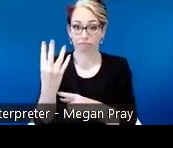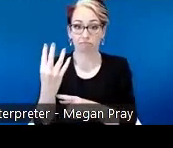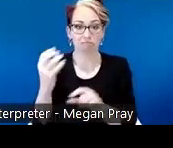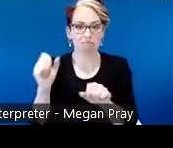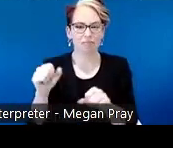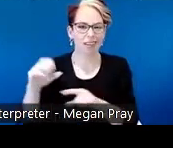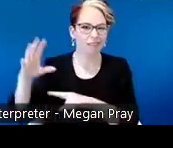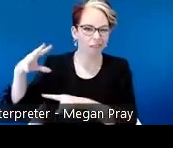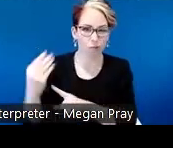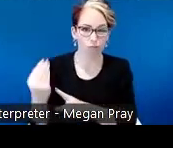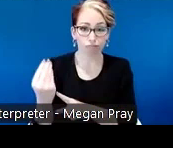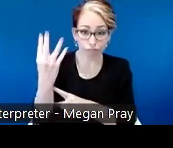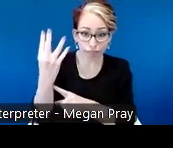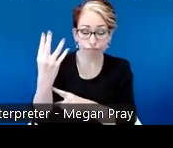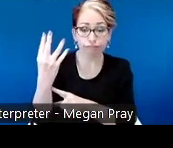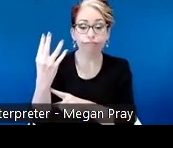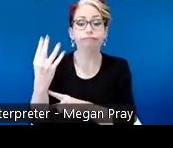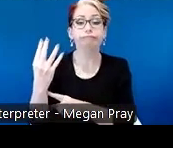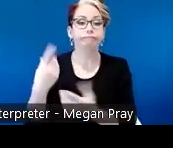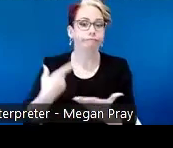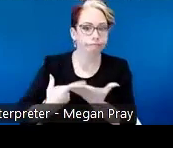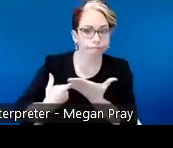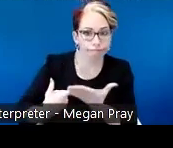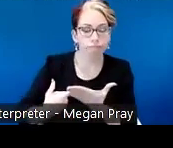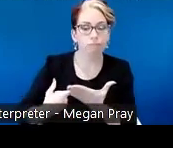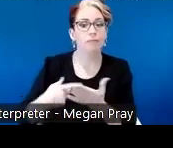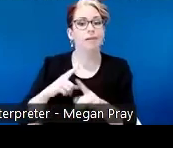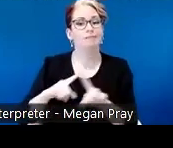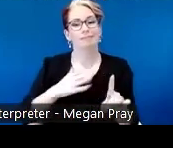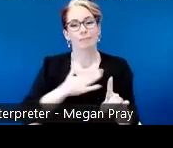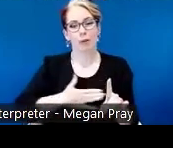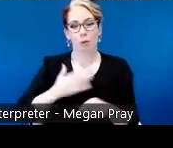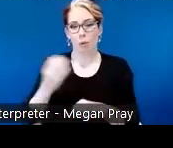we will save that to the end of the presentation.